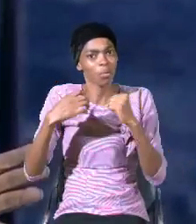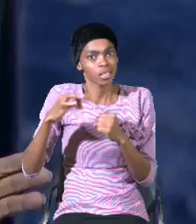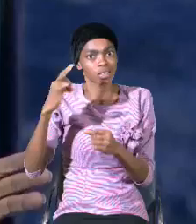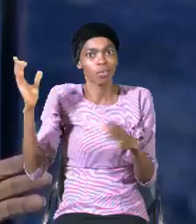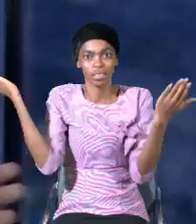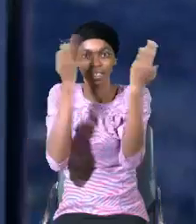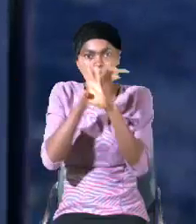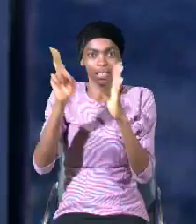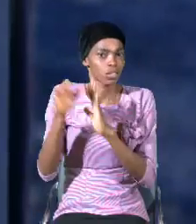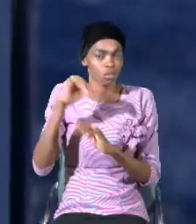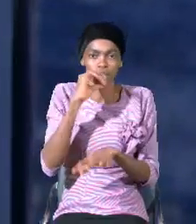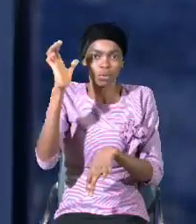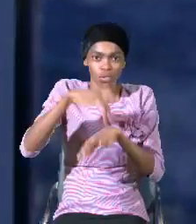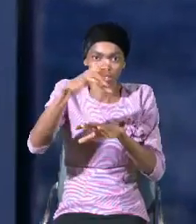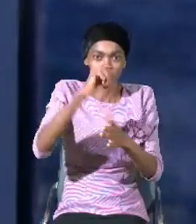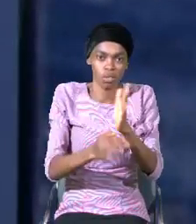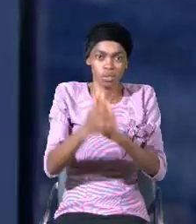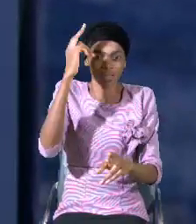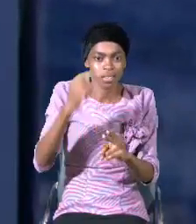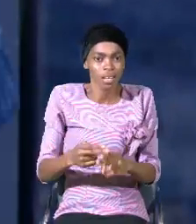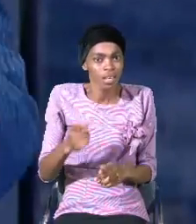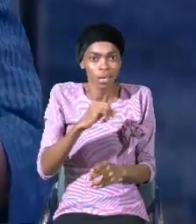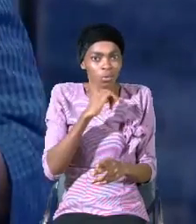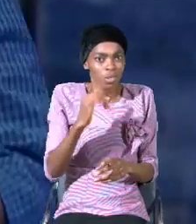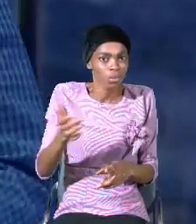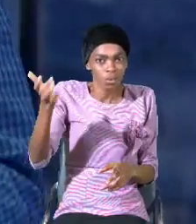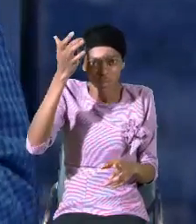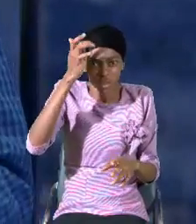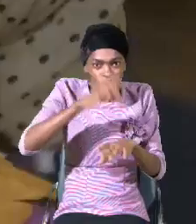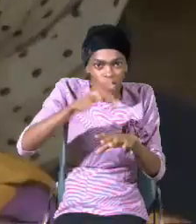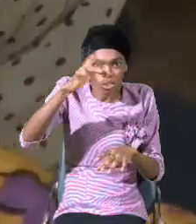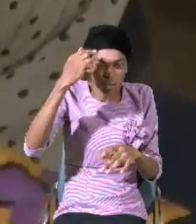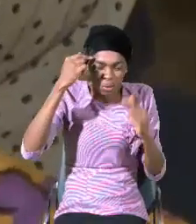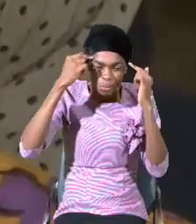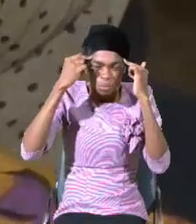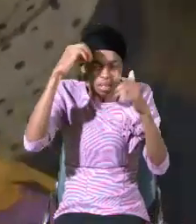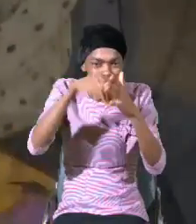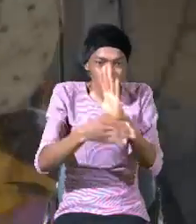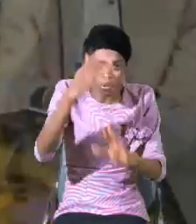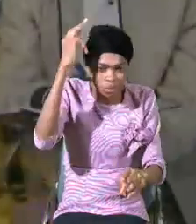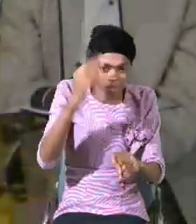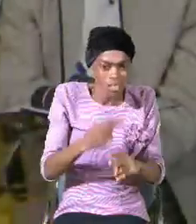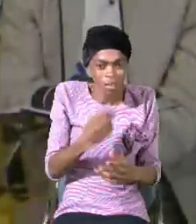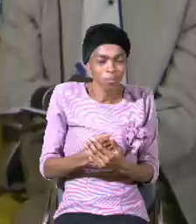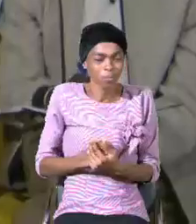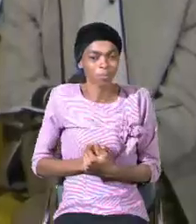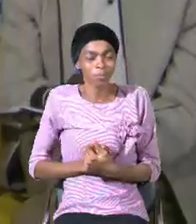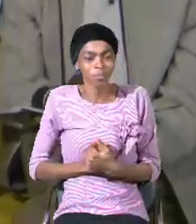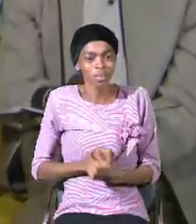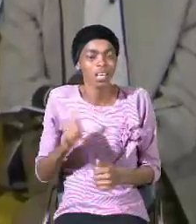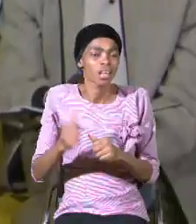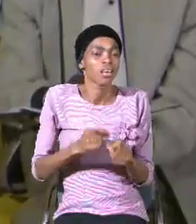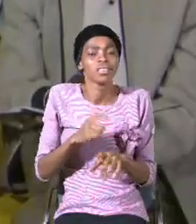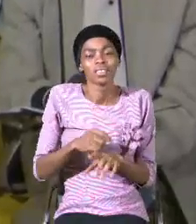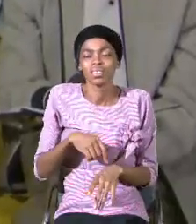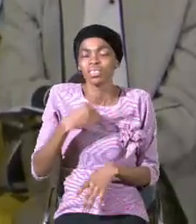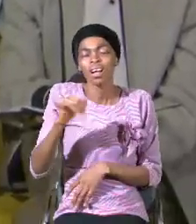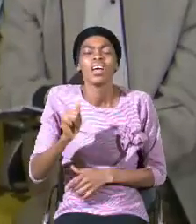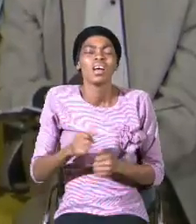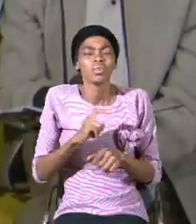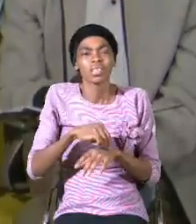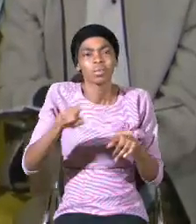not touch you. They will not touch your brain. Somebody said, every time I'm going for